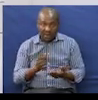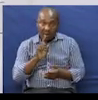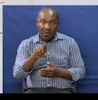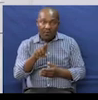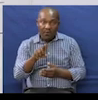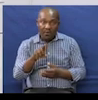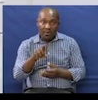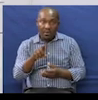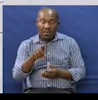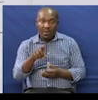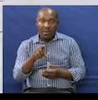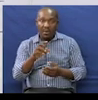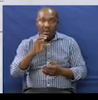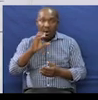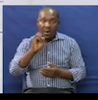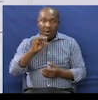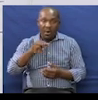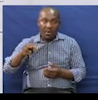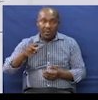communalism is